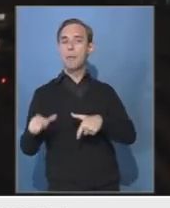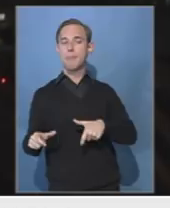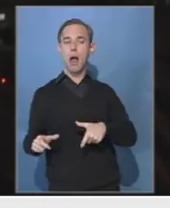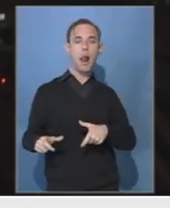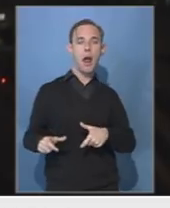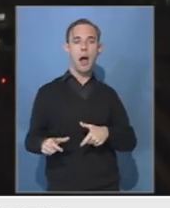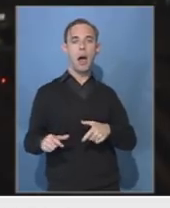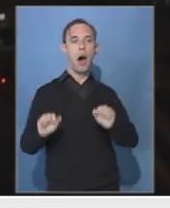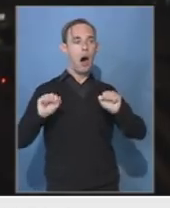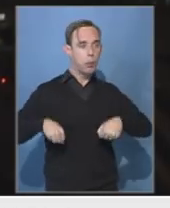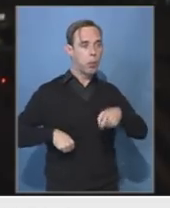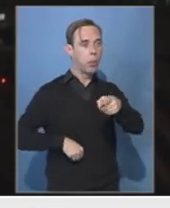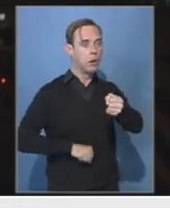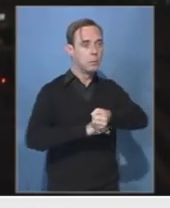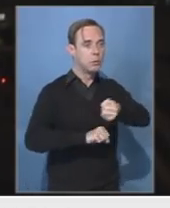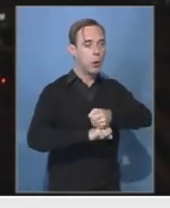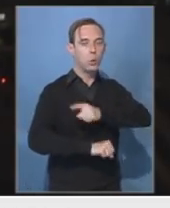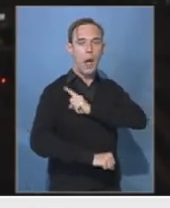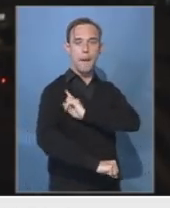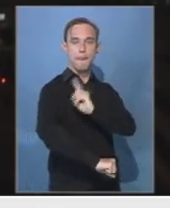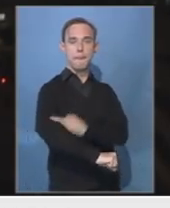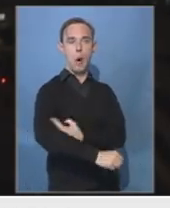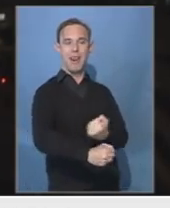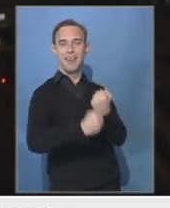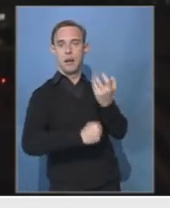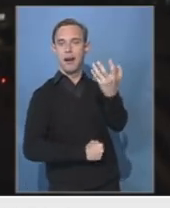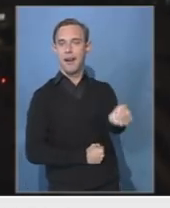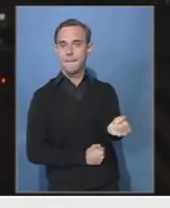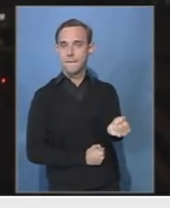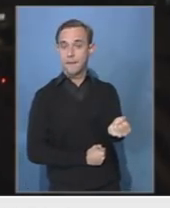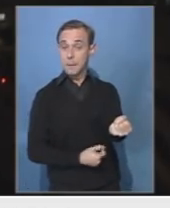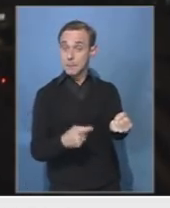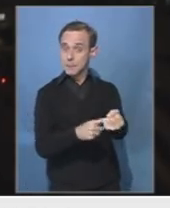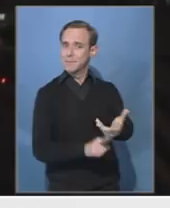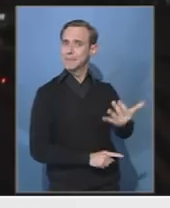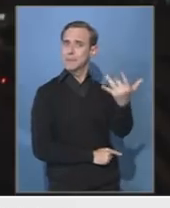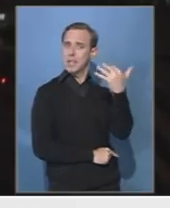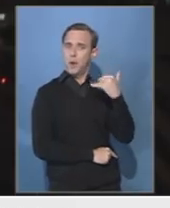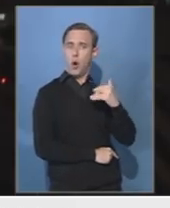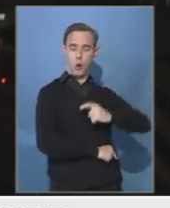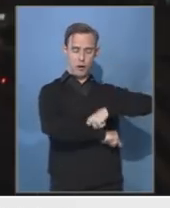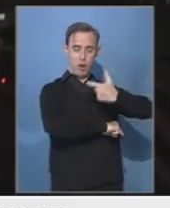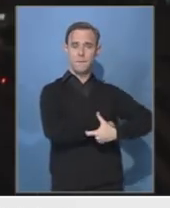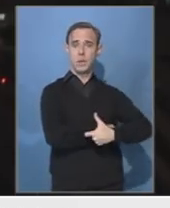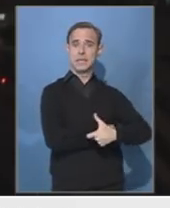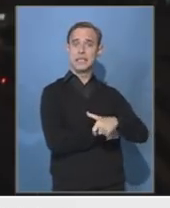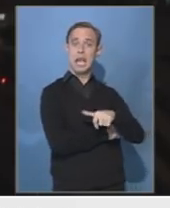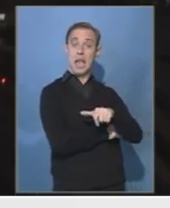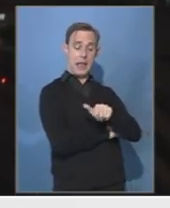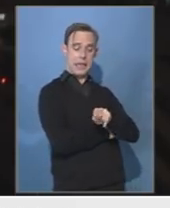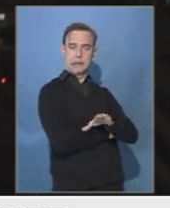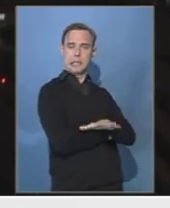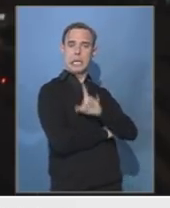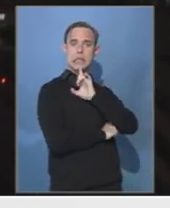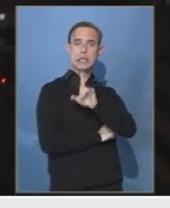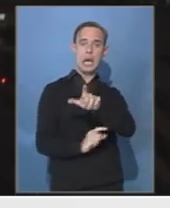did not give a very clear mandate in that respect. And I think that's exactly why Jacob Zuma is digging his heels in, and also why